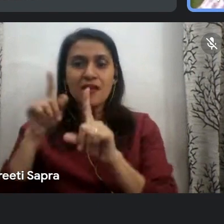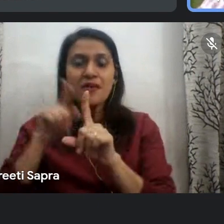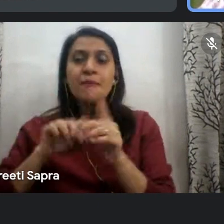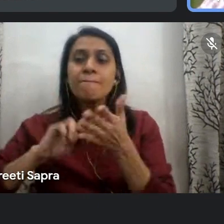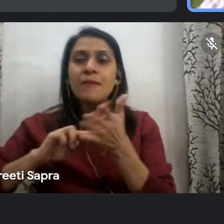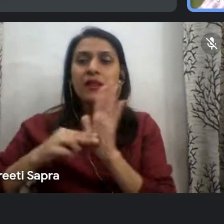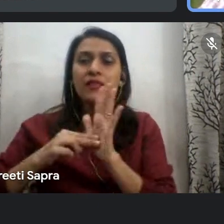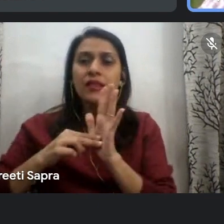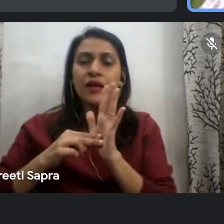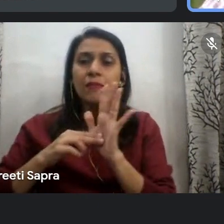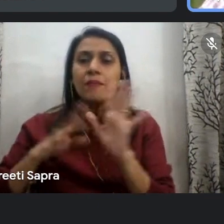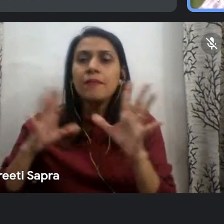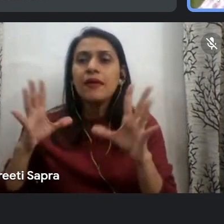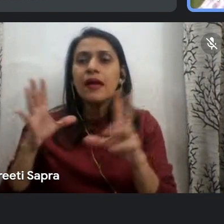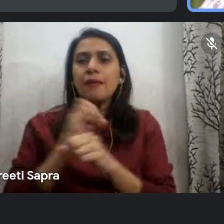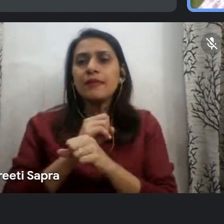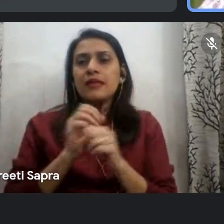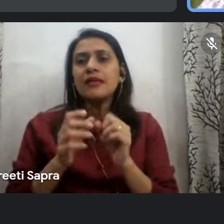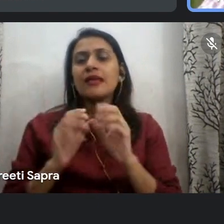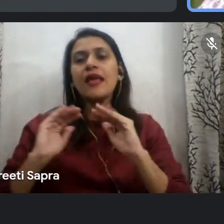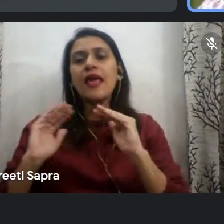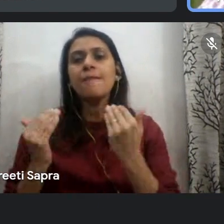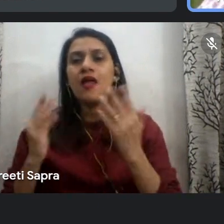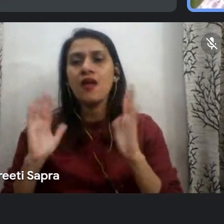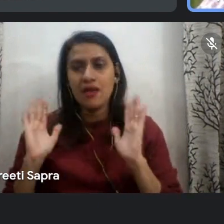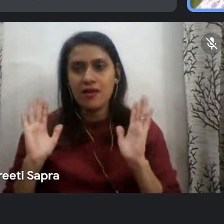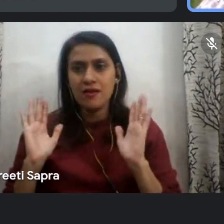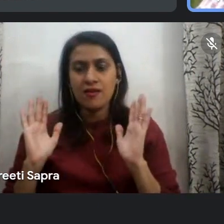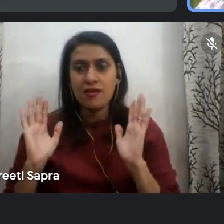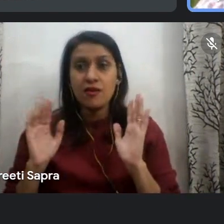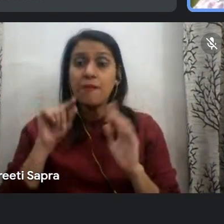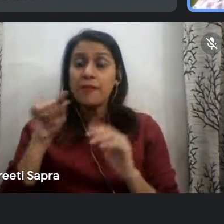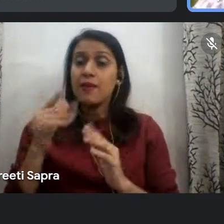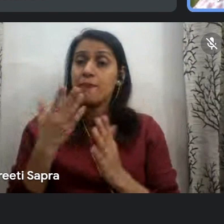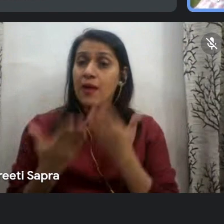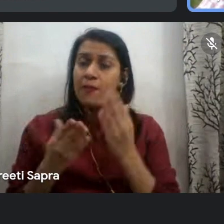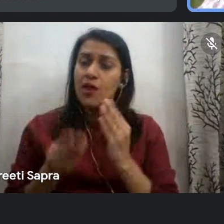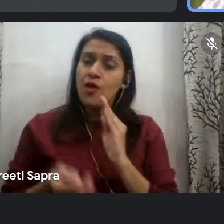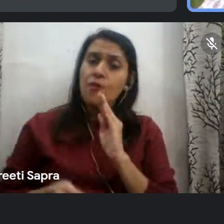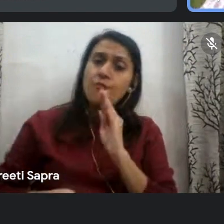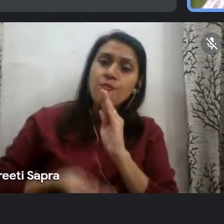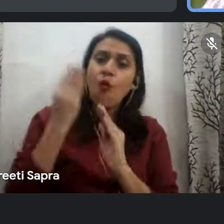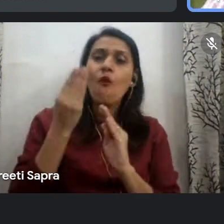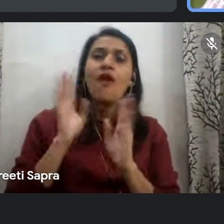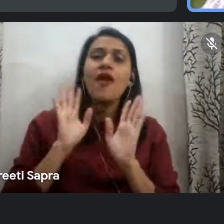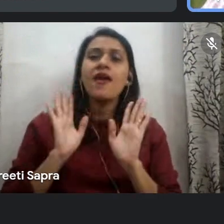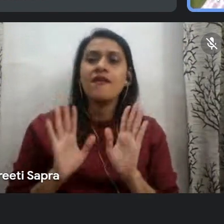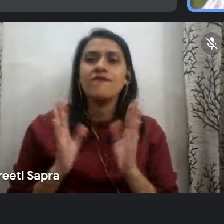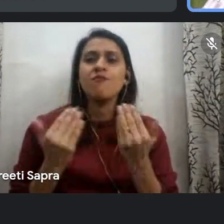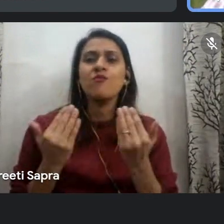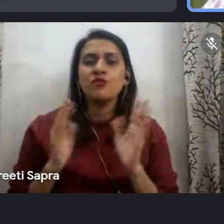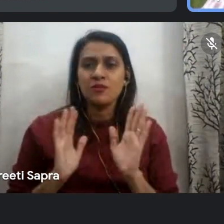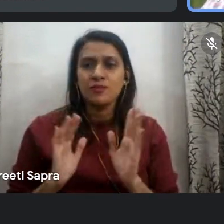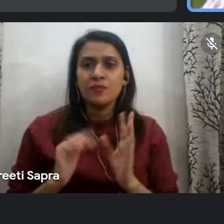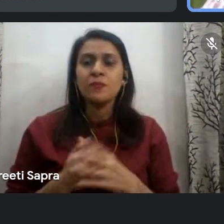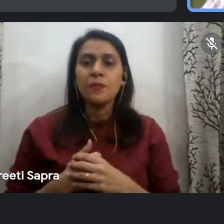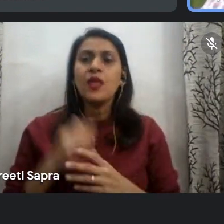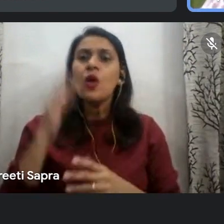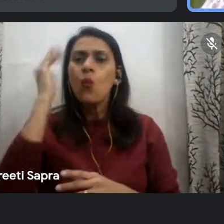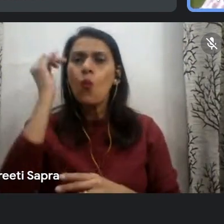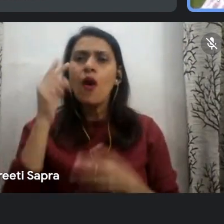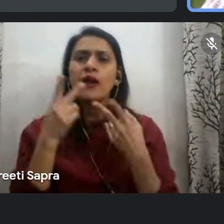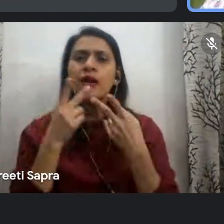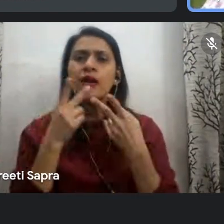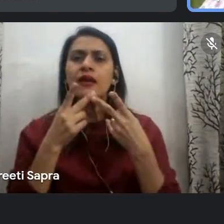or is it the fact that we're ignoring the fact that maybe there's a lot more, and maybe we're wired differently to